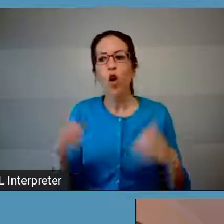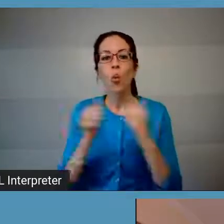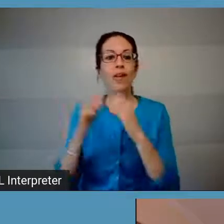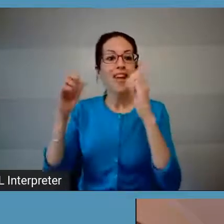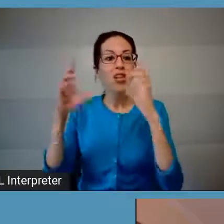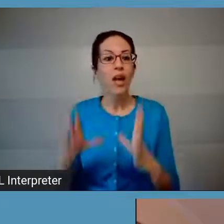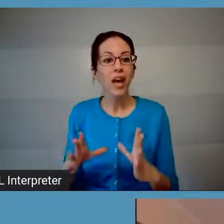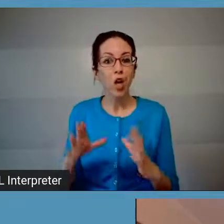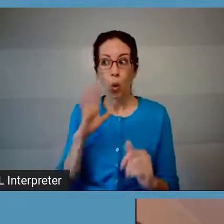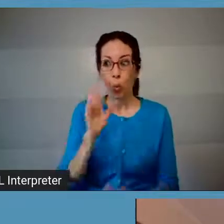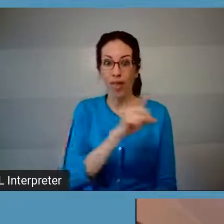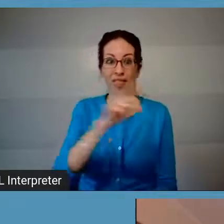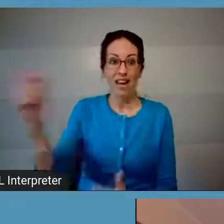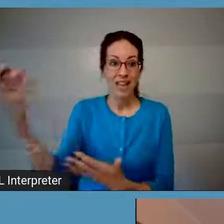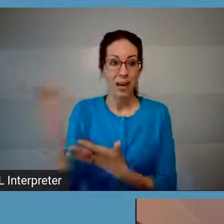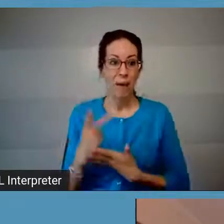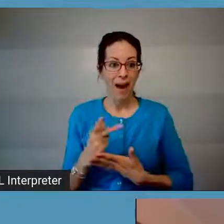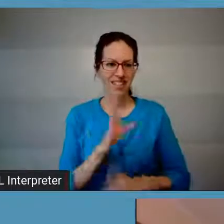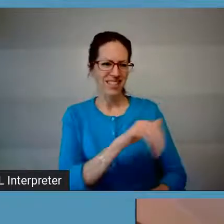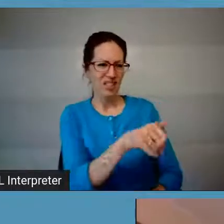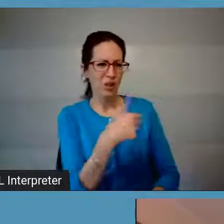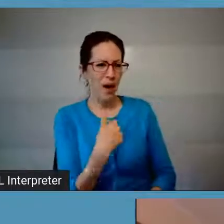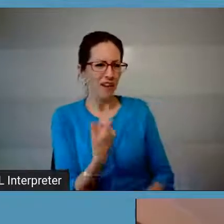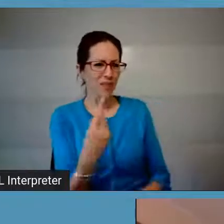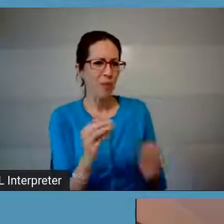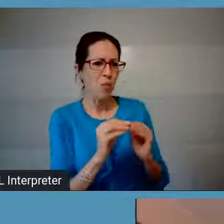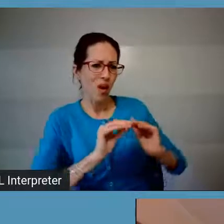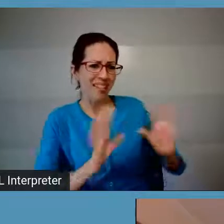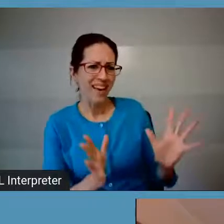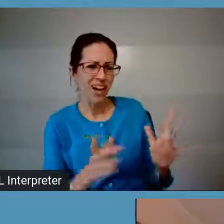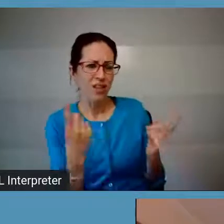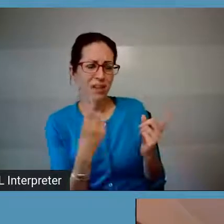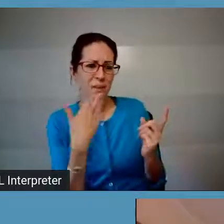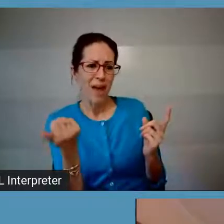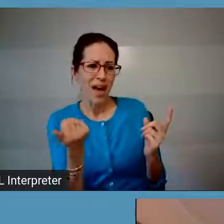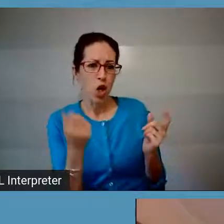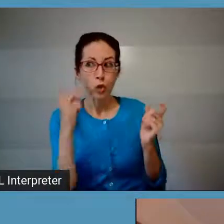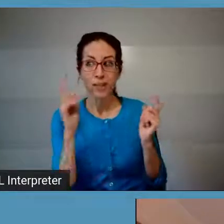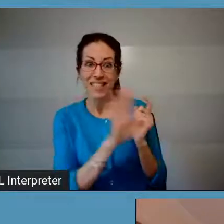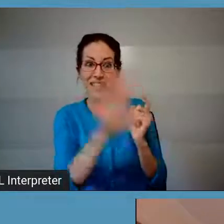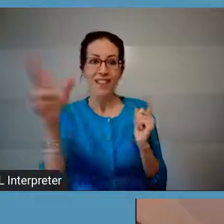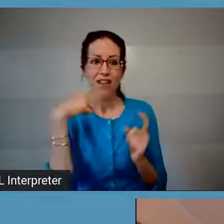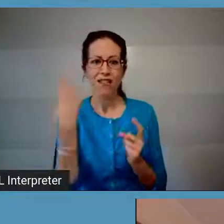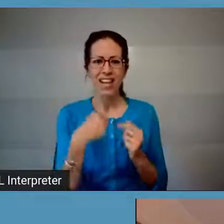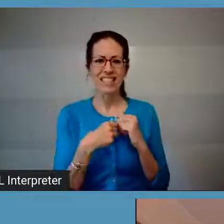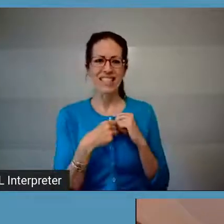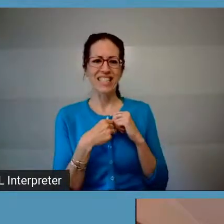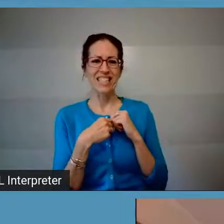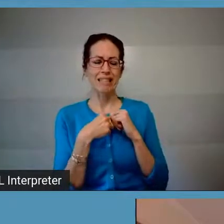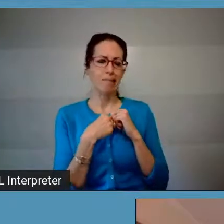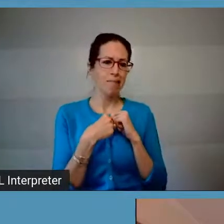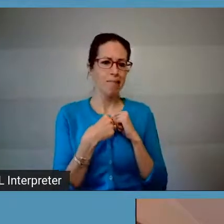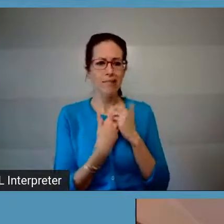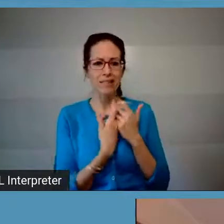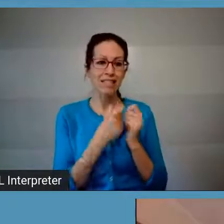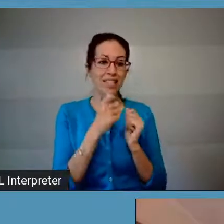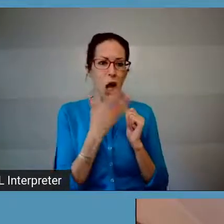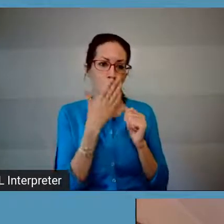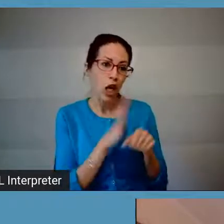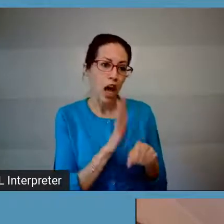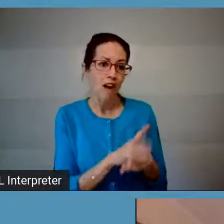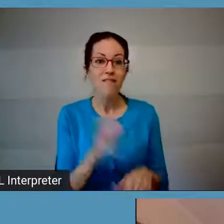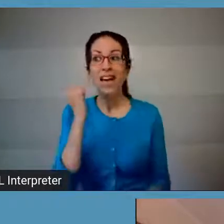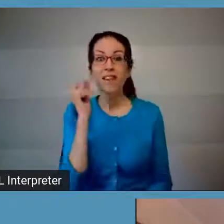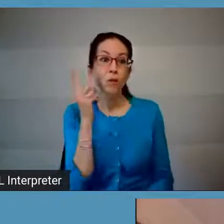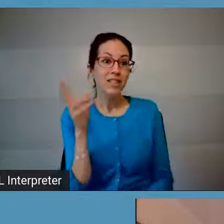do you have something sharper? Do you have something a little better? Do they get that sort of pained look on their faces? If they do, you probably need to address the quality of what you've